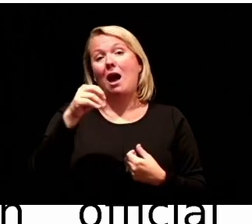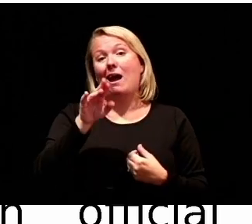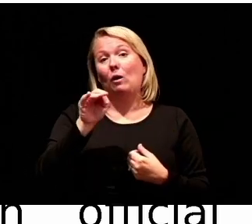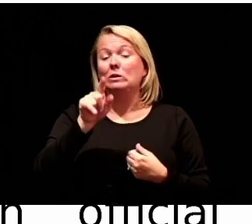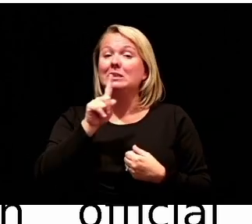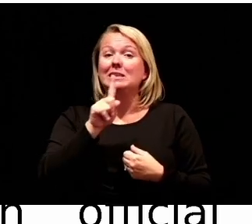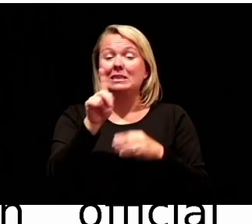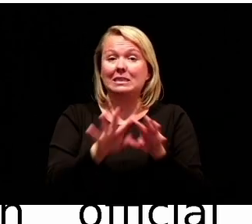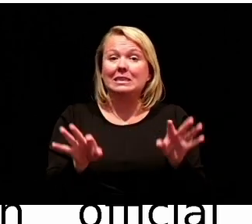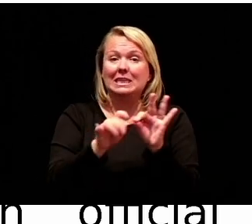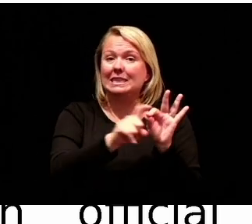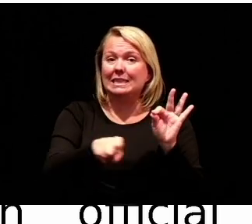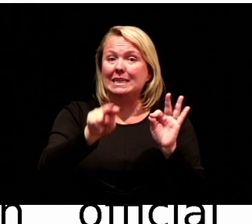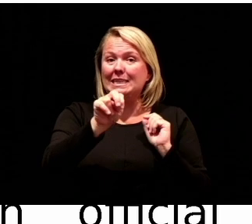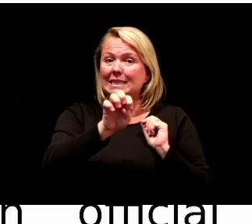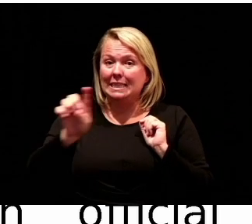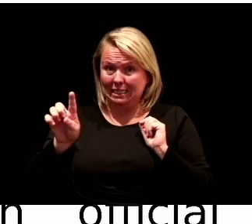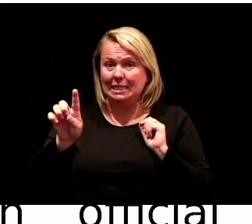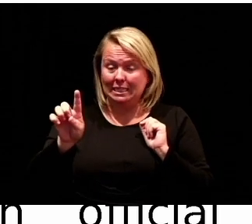off script too much. So